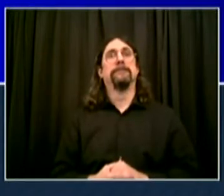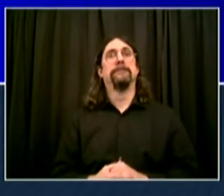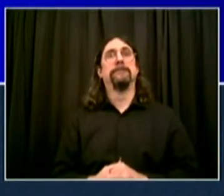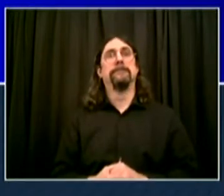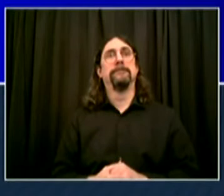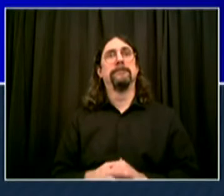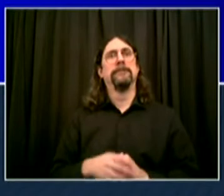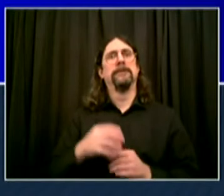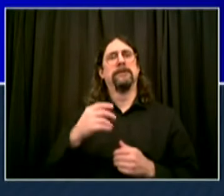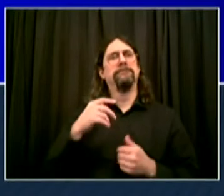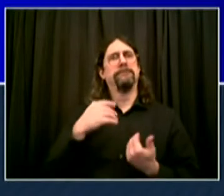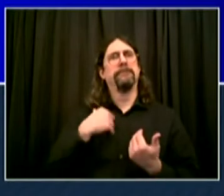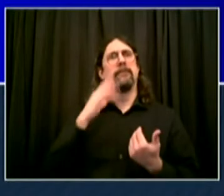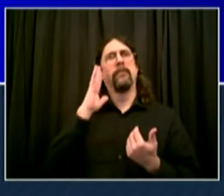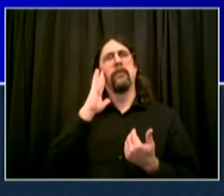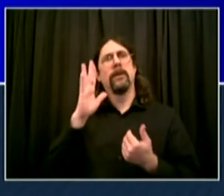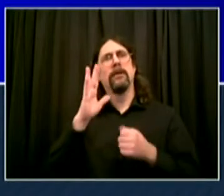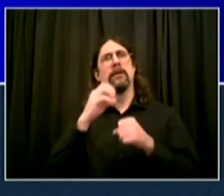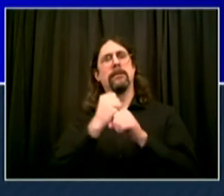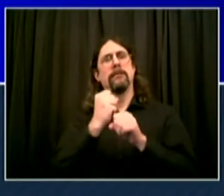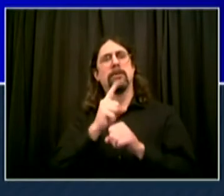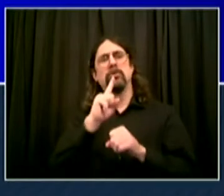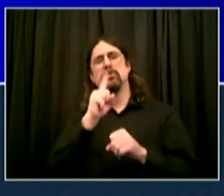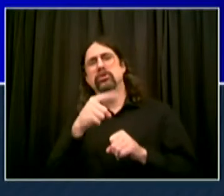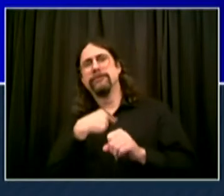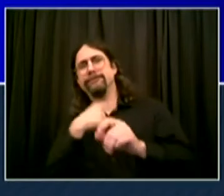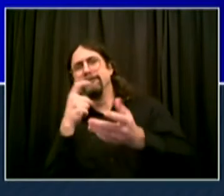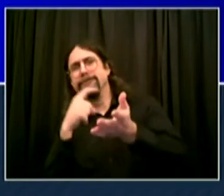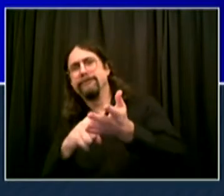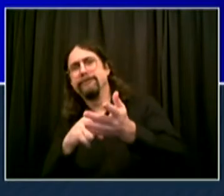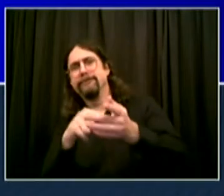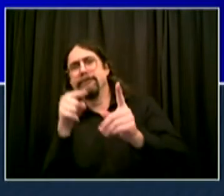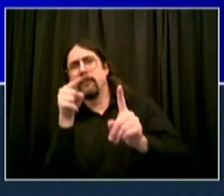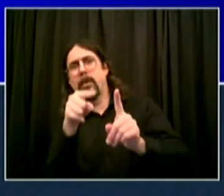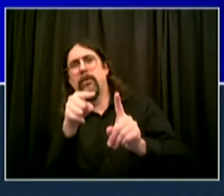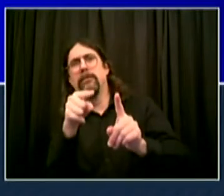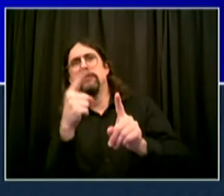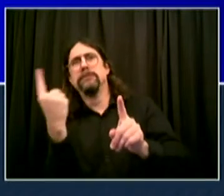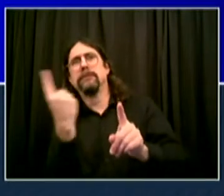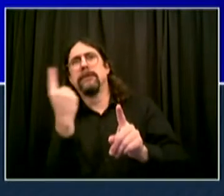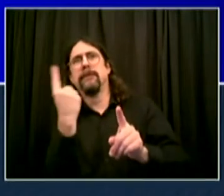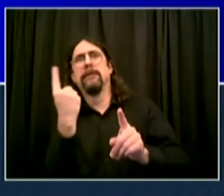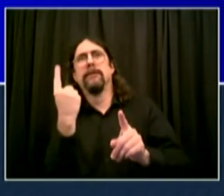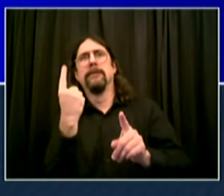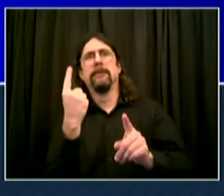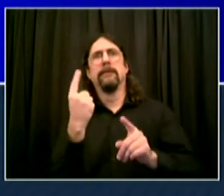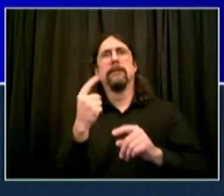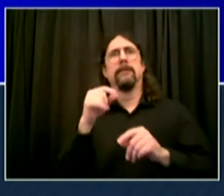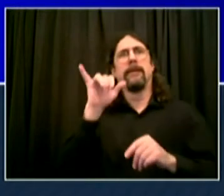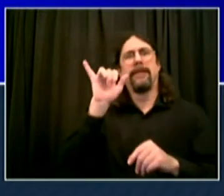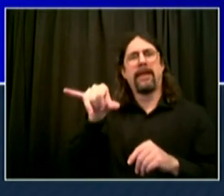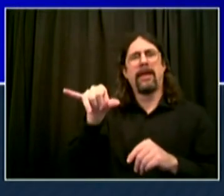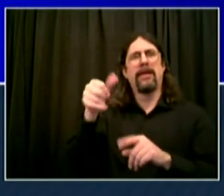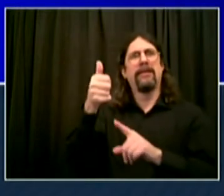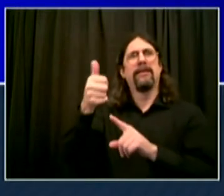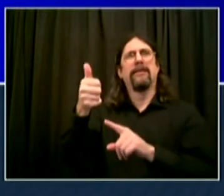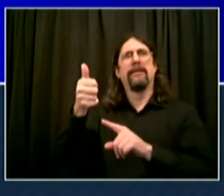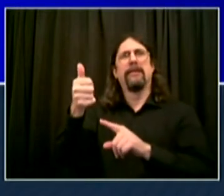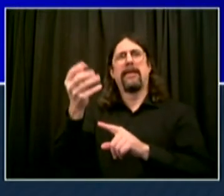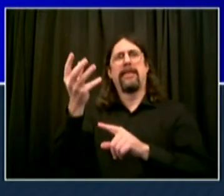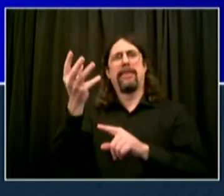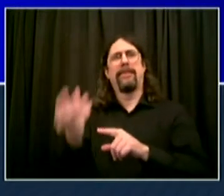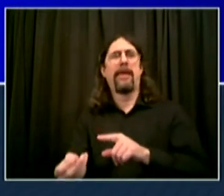that had been a part of our indicators for a long time and ended up being left out. We're going to put it back in because it's an important piece of information